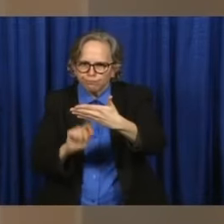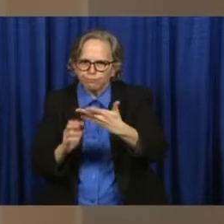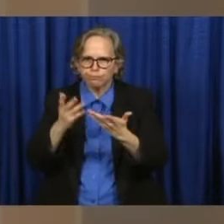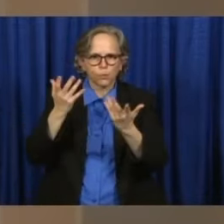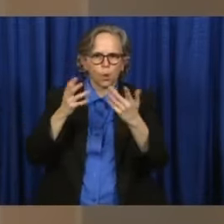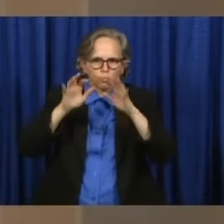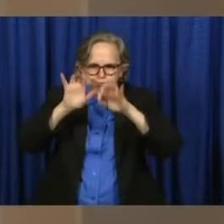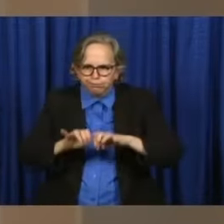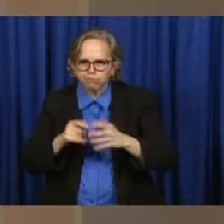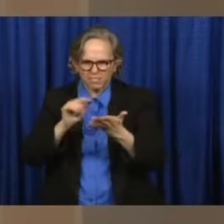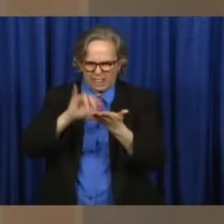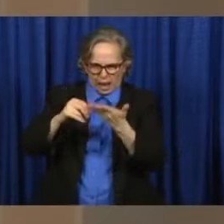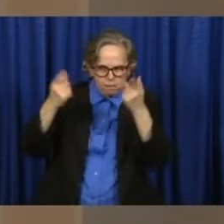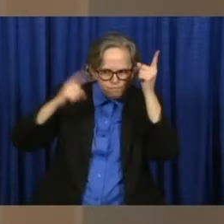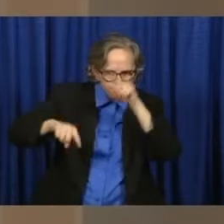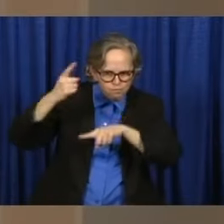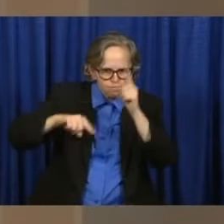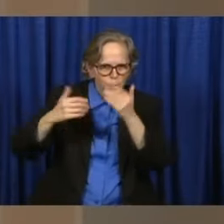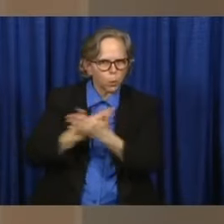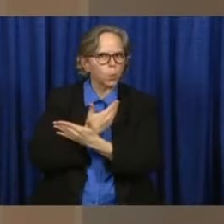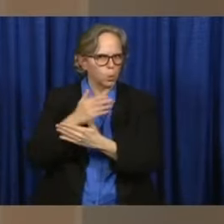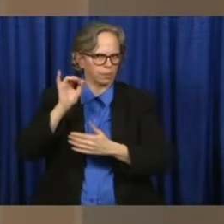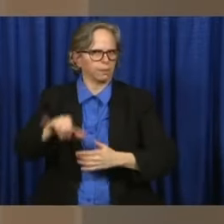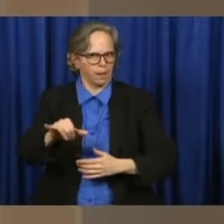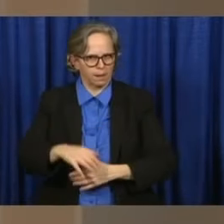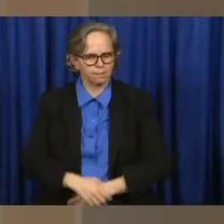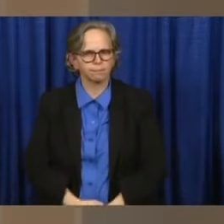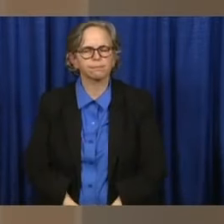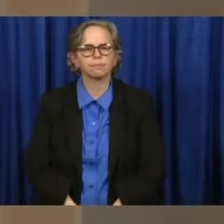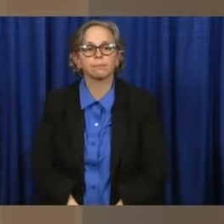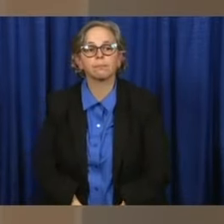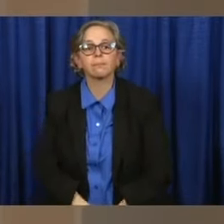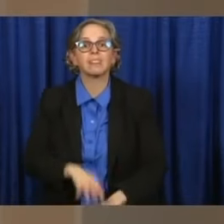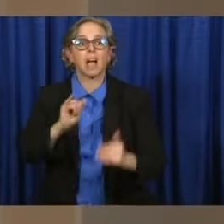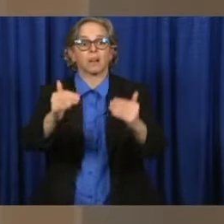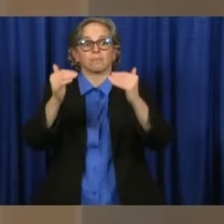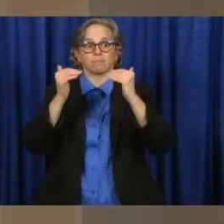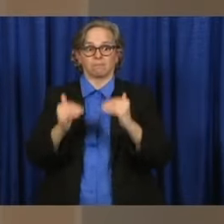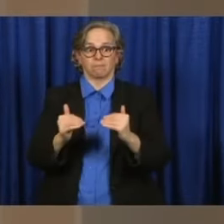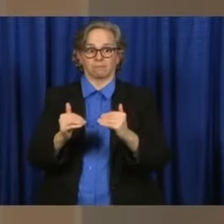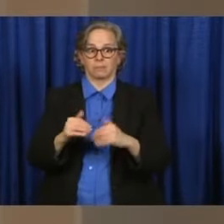startling to people. To put in perspective, we added